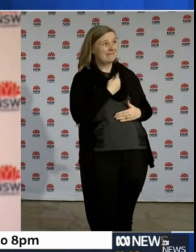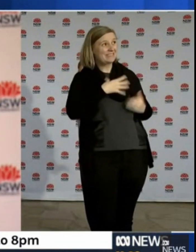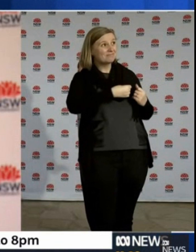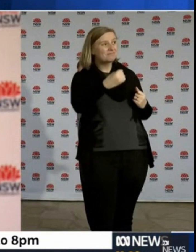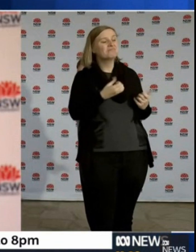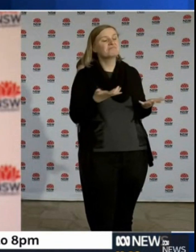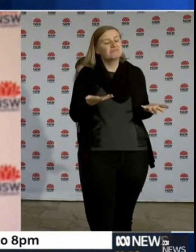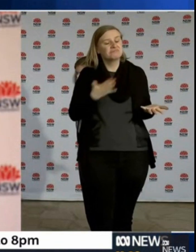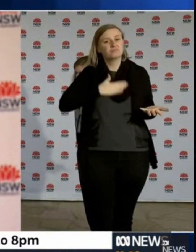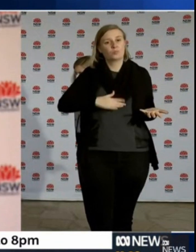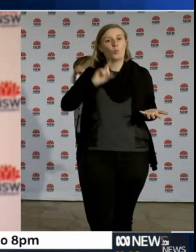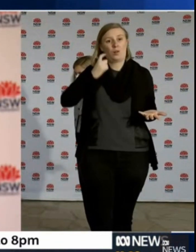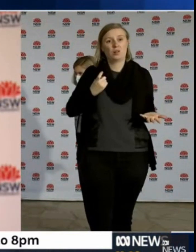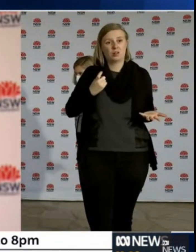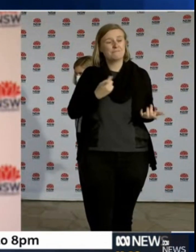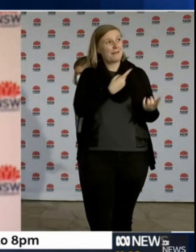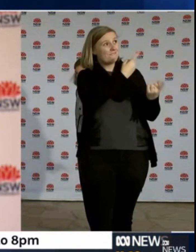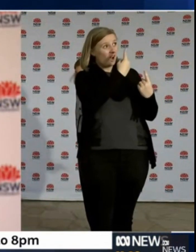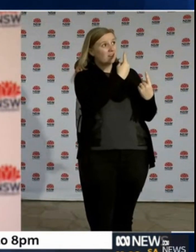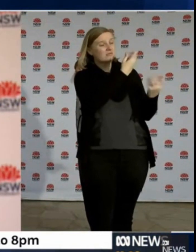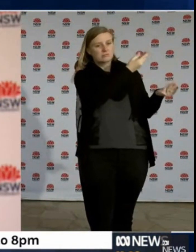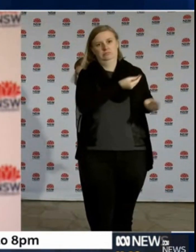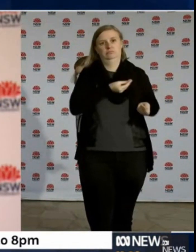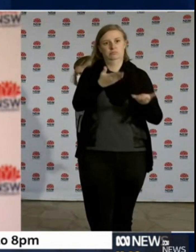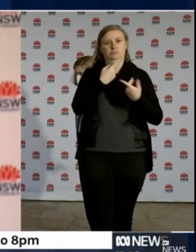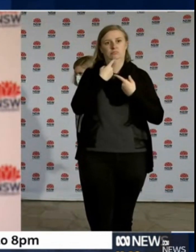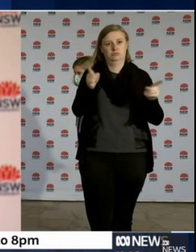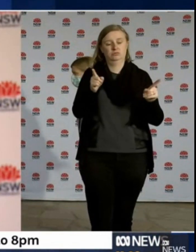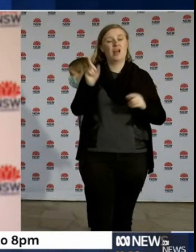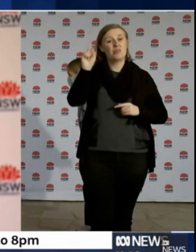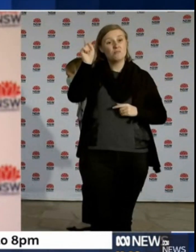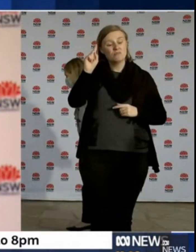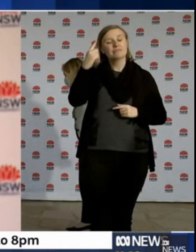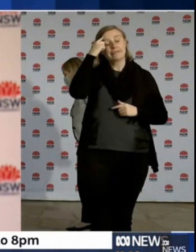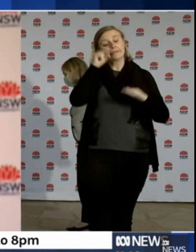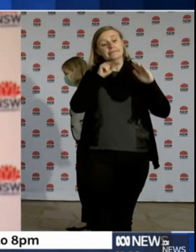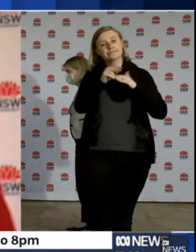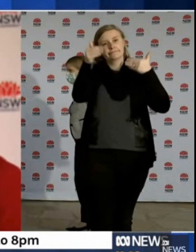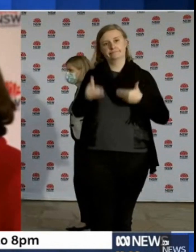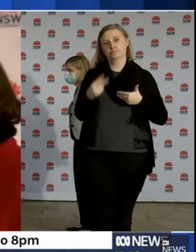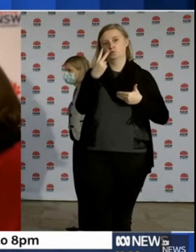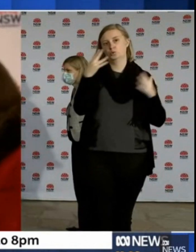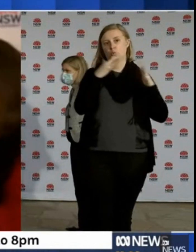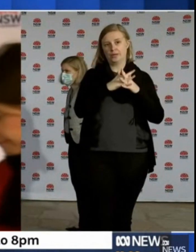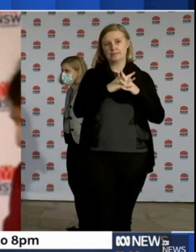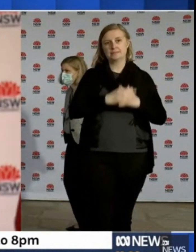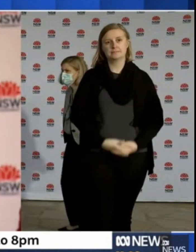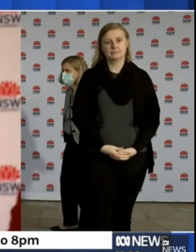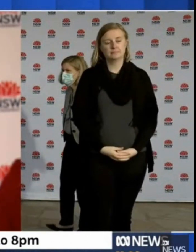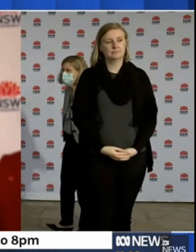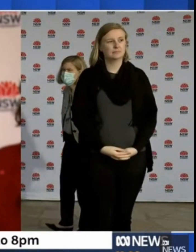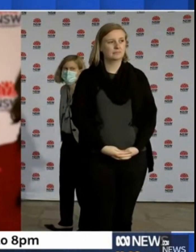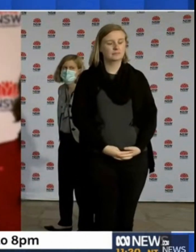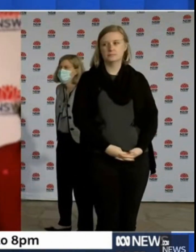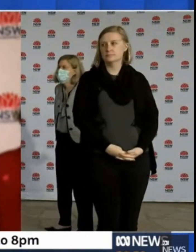be open-minded about as well. But the best advice we get is the best advice we convey to the community, and that's 2 weeks. Commissioner